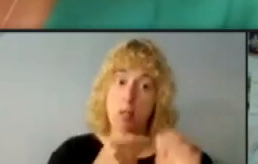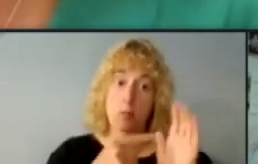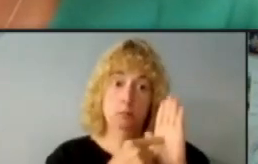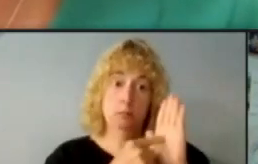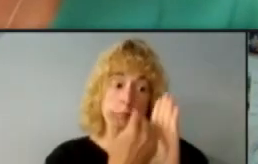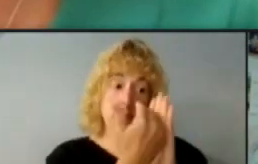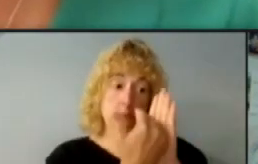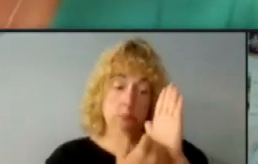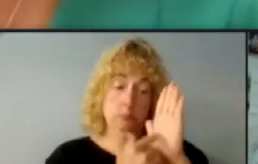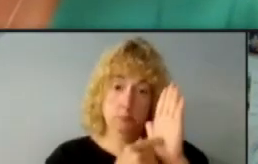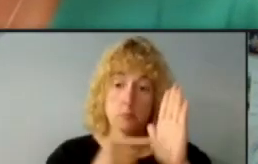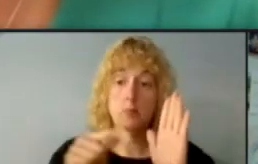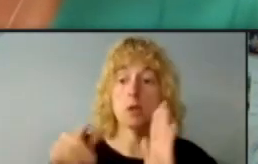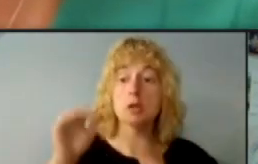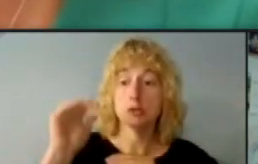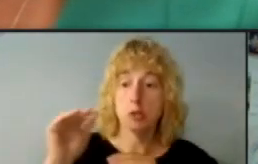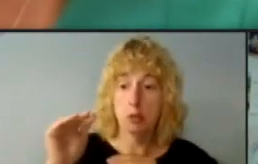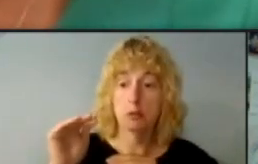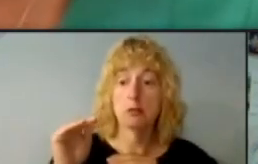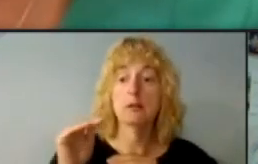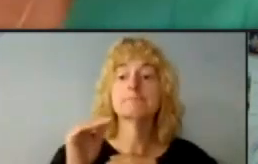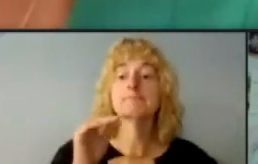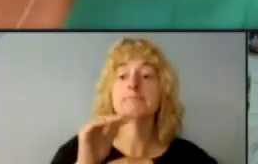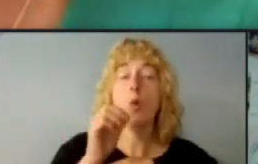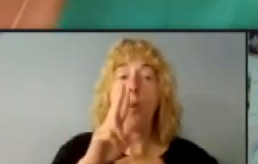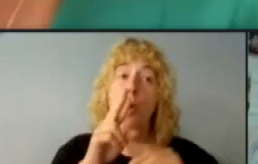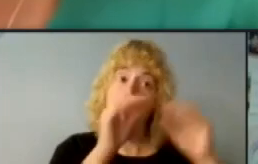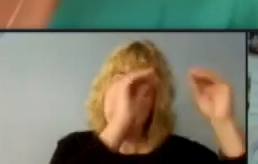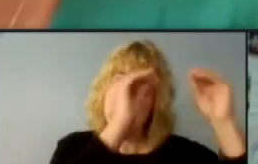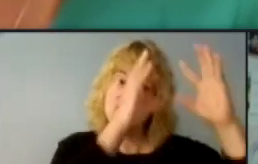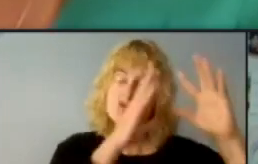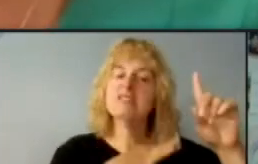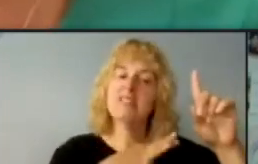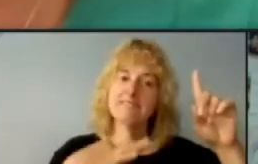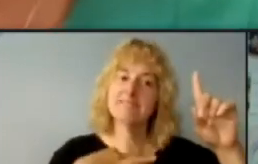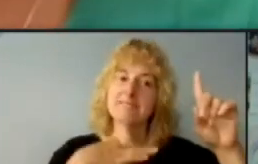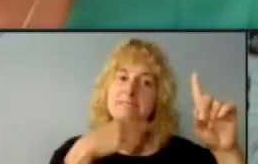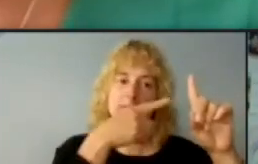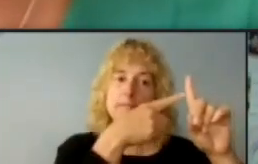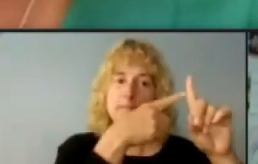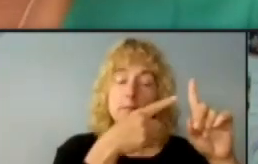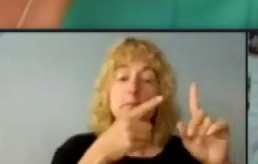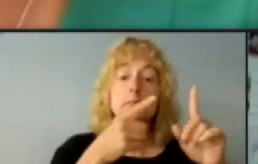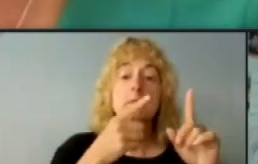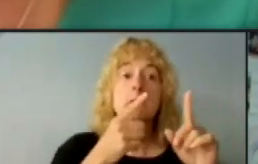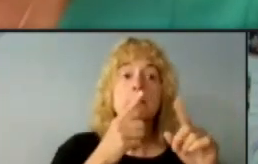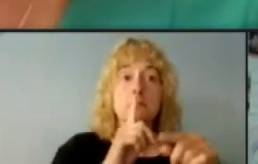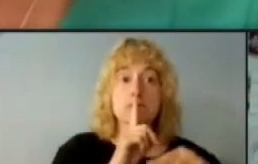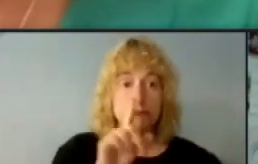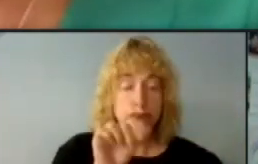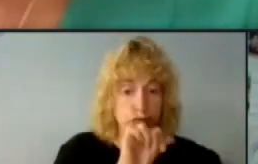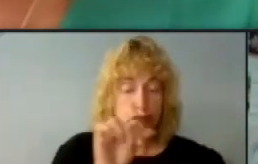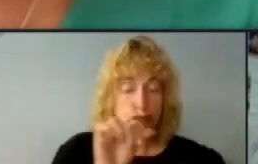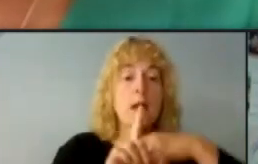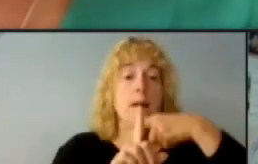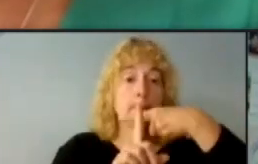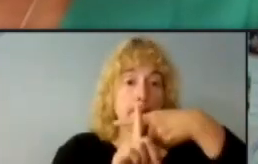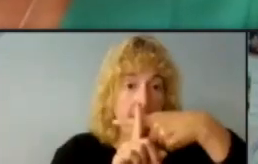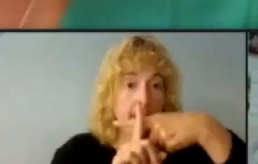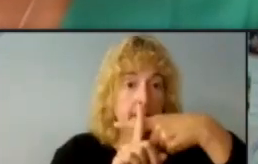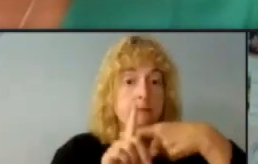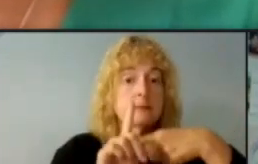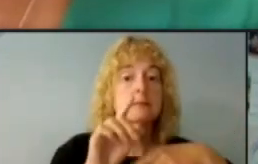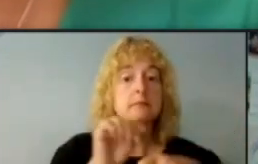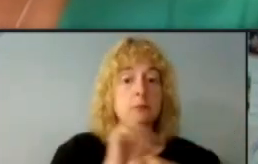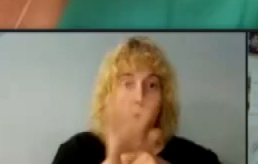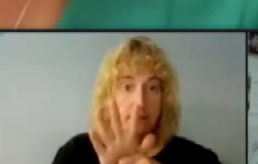or staff person has been confirmed with COVID, and I'm just reading this here because I want to make sure I'm clear, the student or staff and all